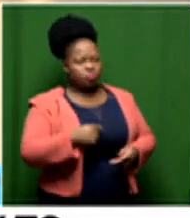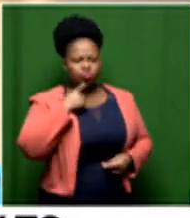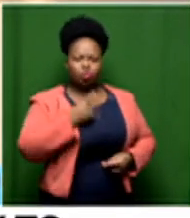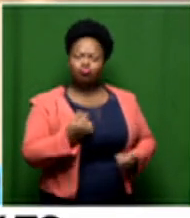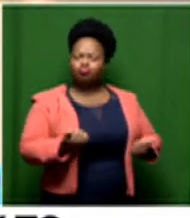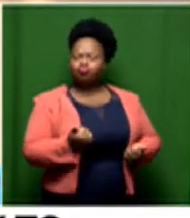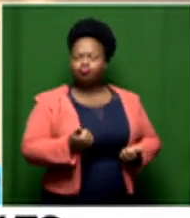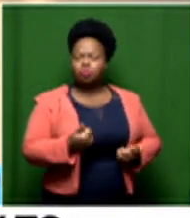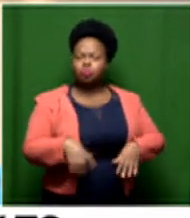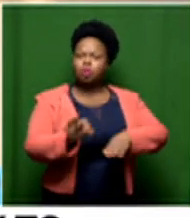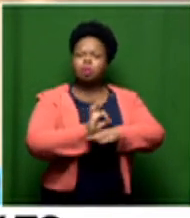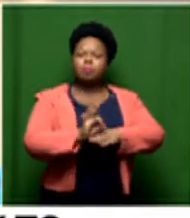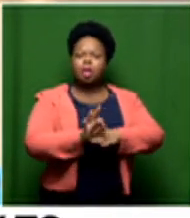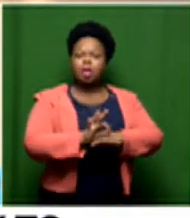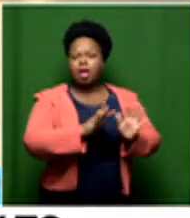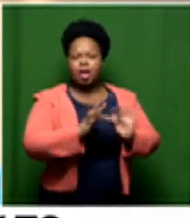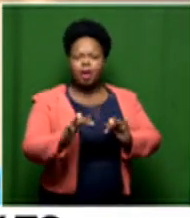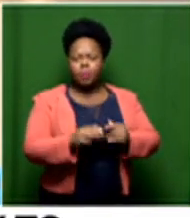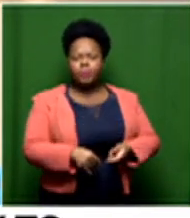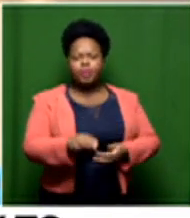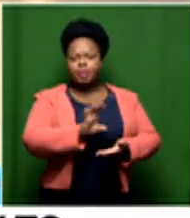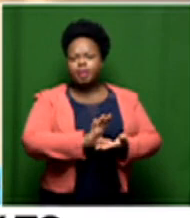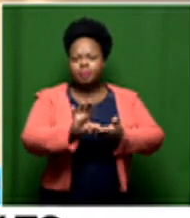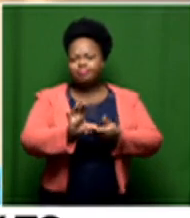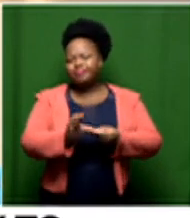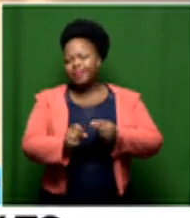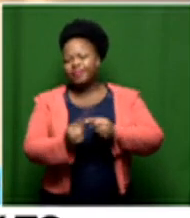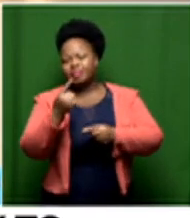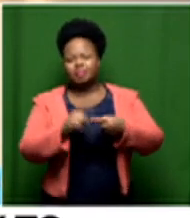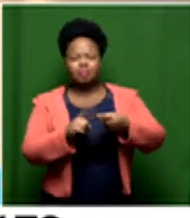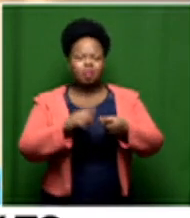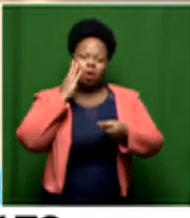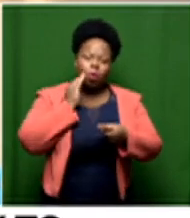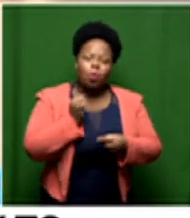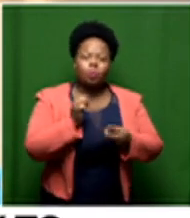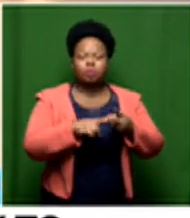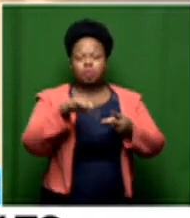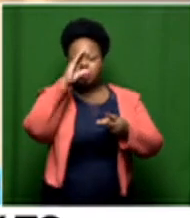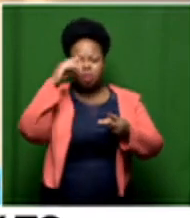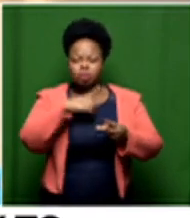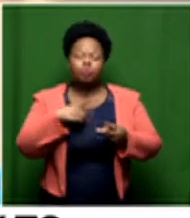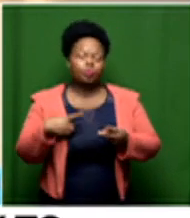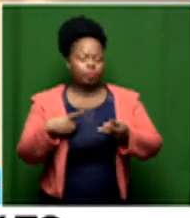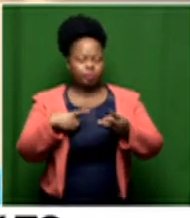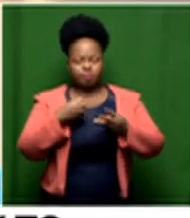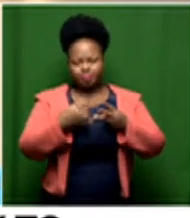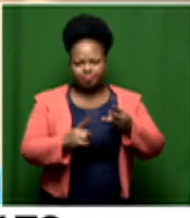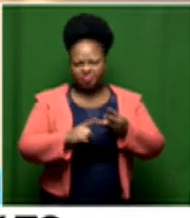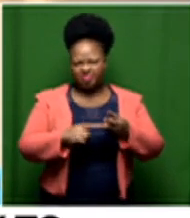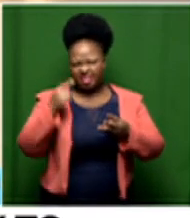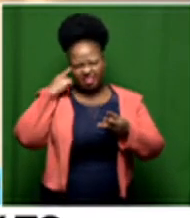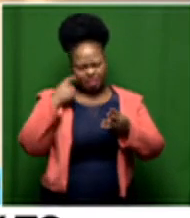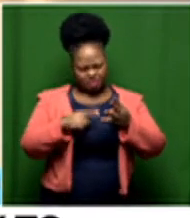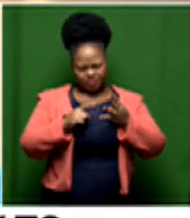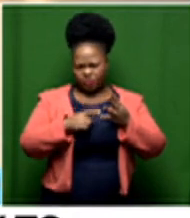been talking to a plan of rolling out and, frontline workers, the elderly. I saw even, I think, fourth